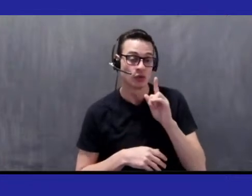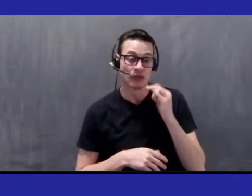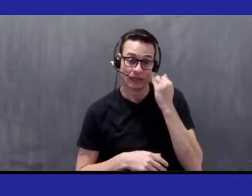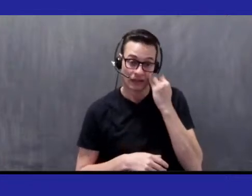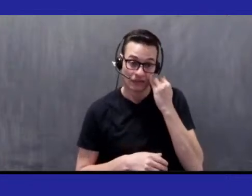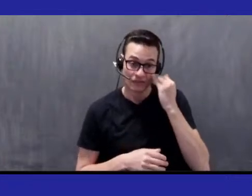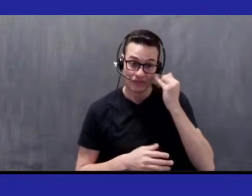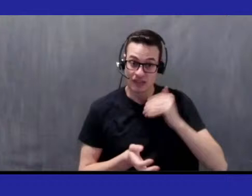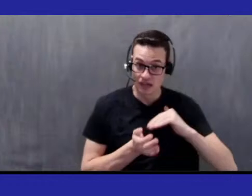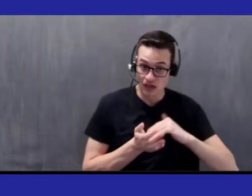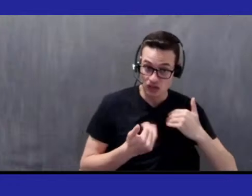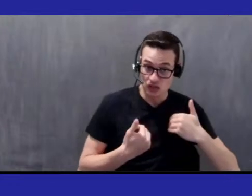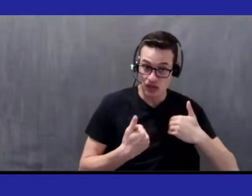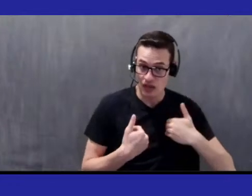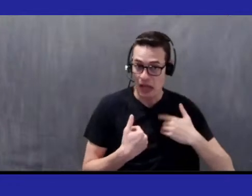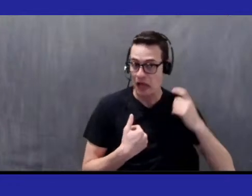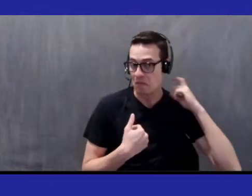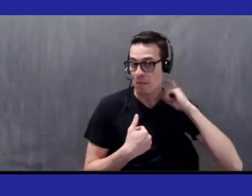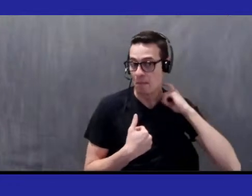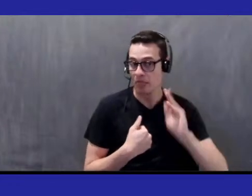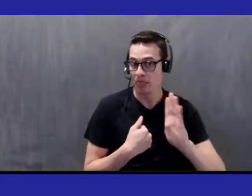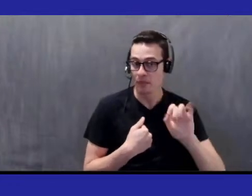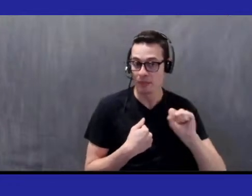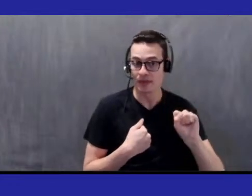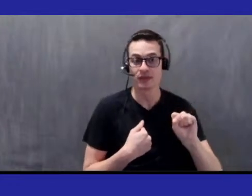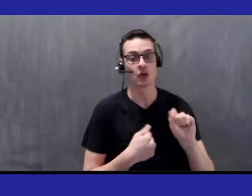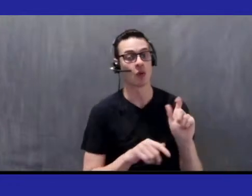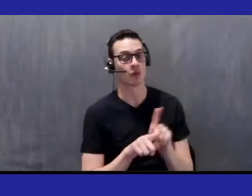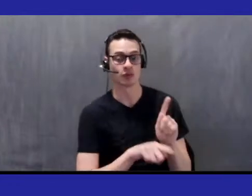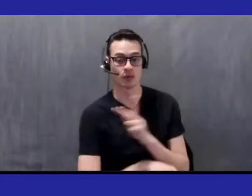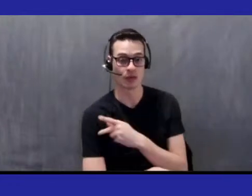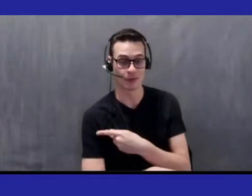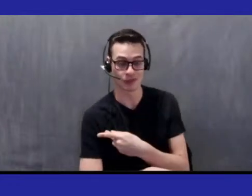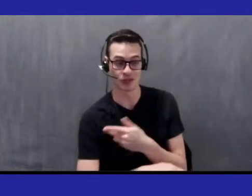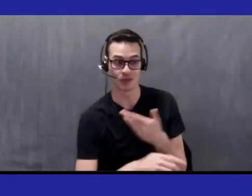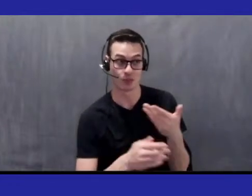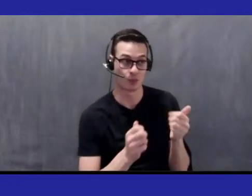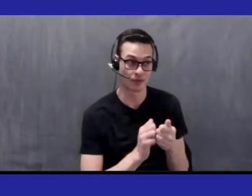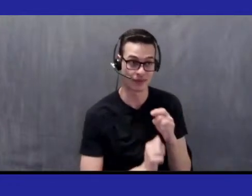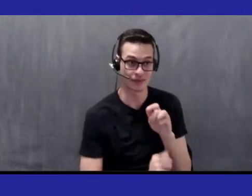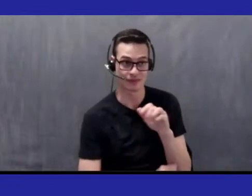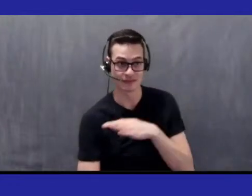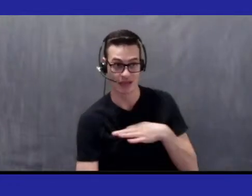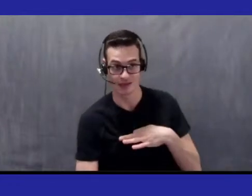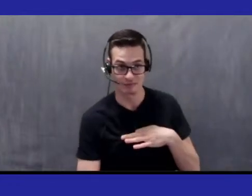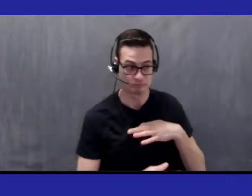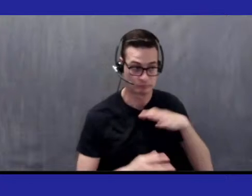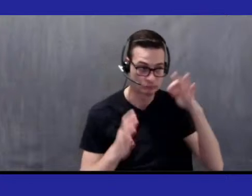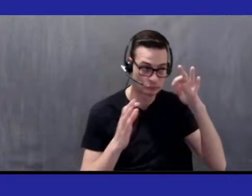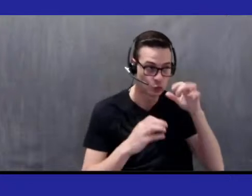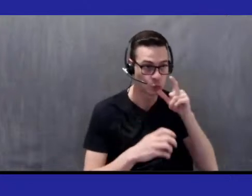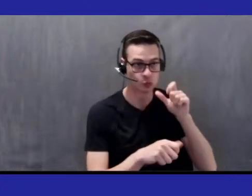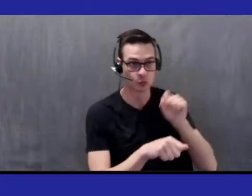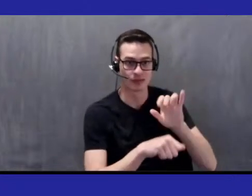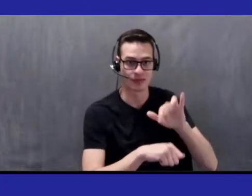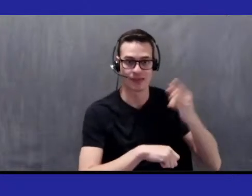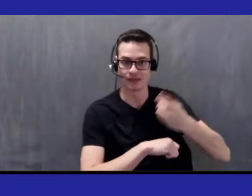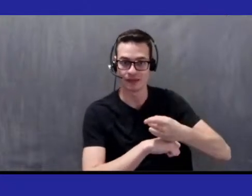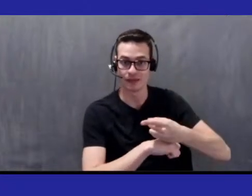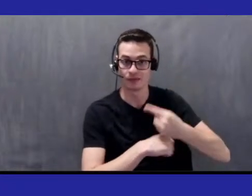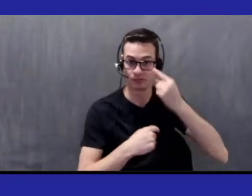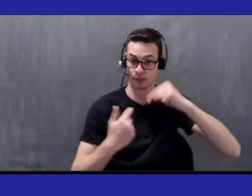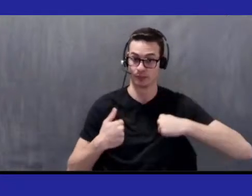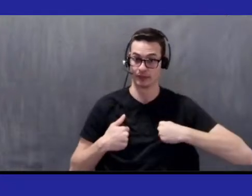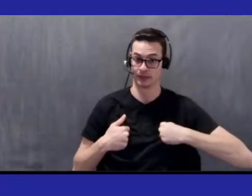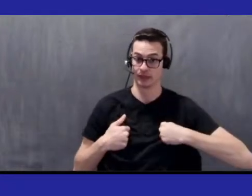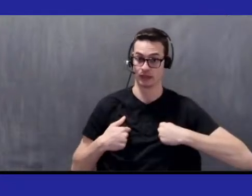towards the patient, and the patient also towards the staff, not knowing what they're going to get from that day. So I think for me, I would love